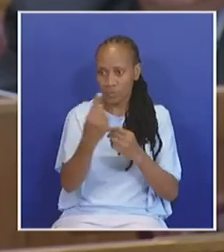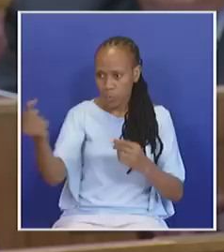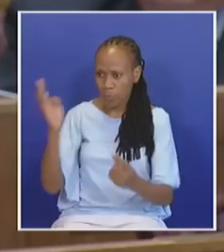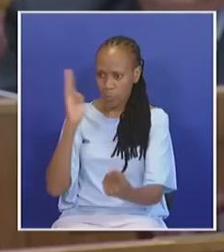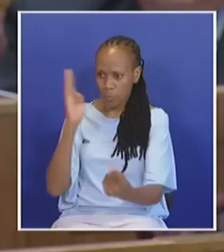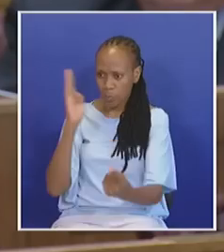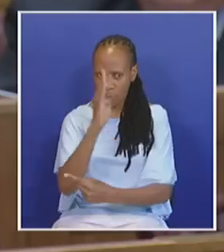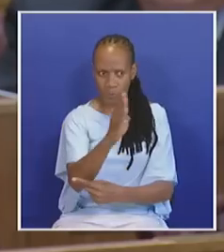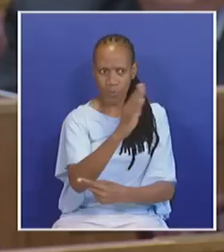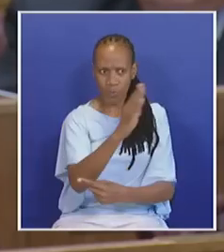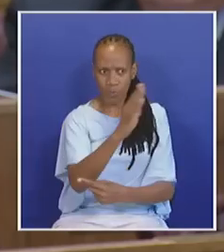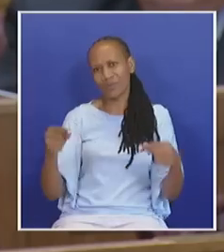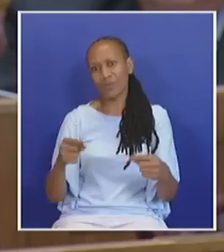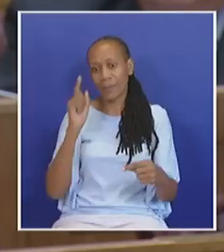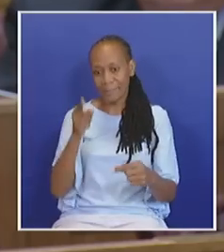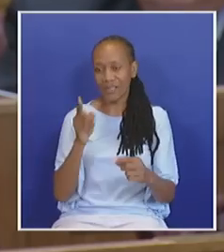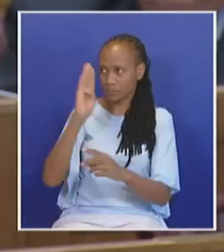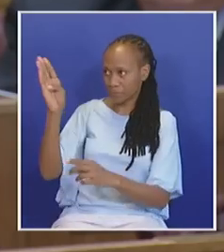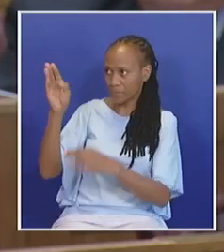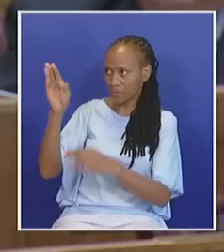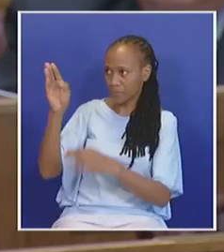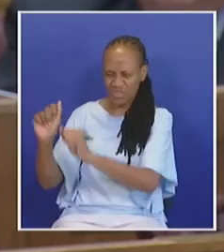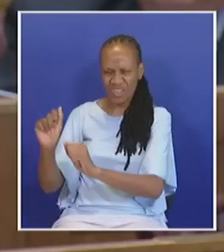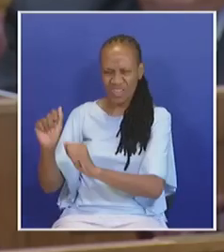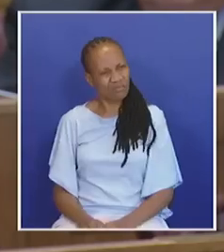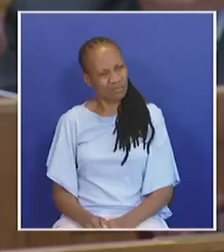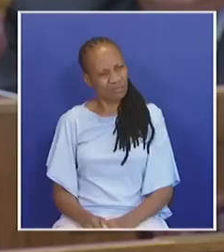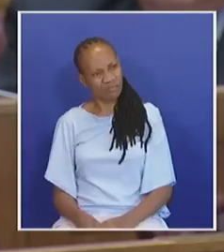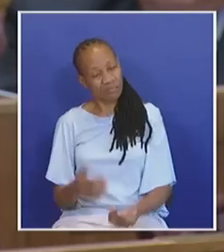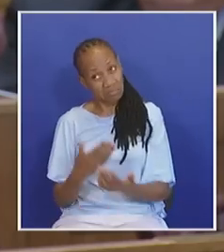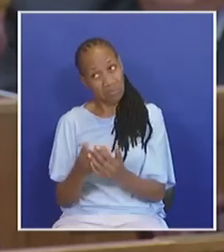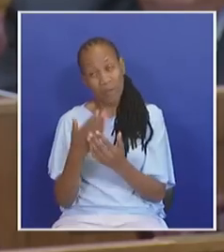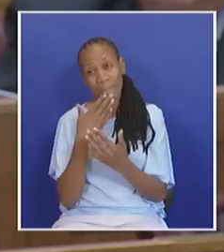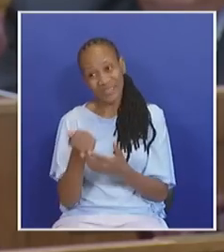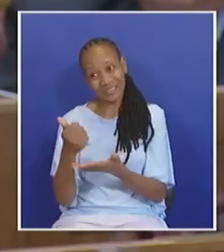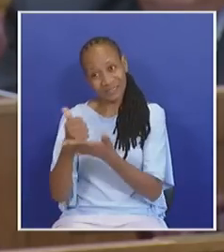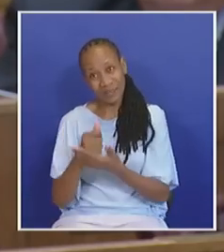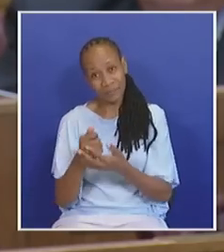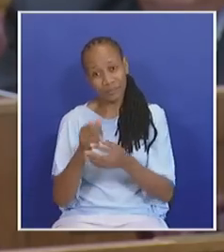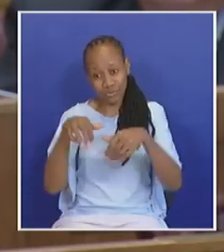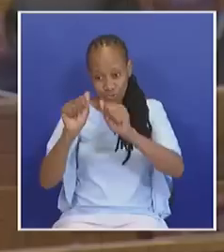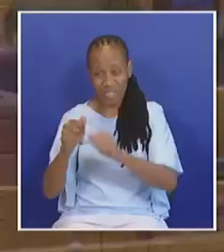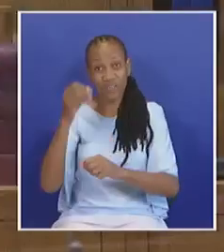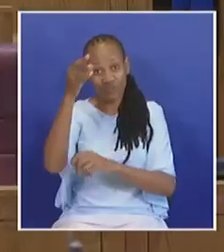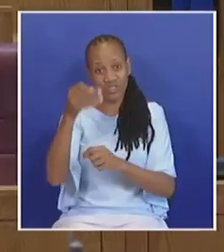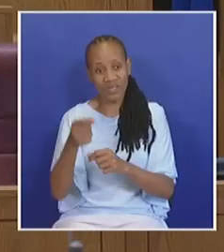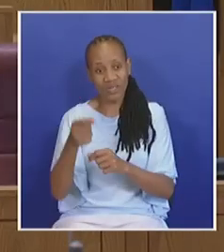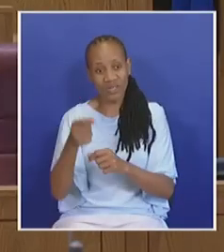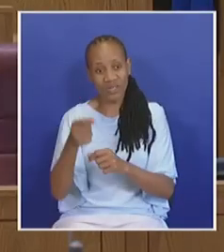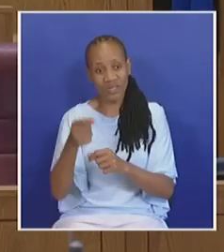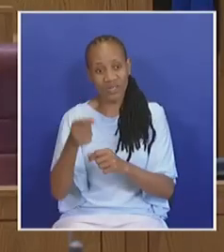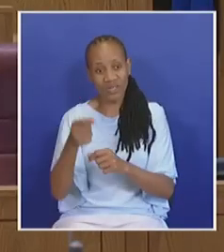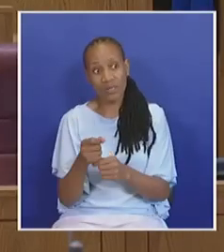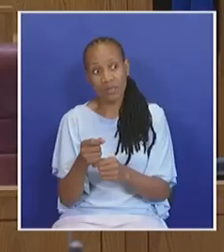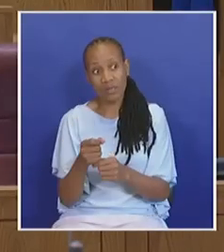Chair. Can the person in future please desist then, Chair, from doing that? Thank you, Chair. Honorable